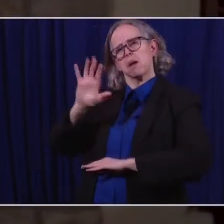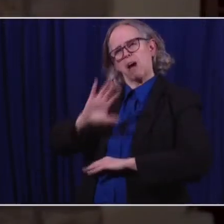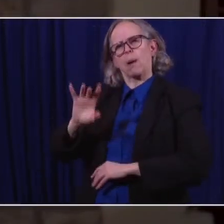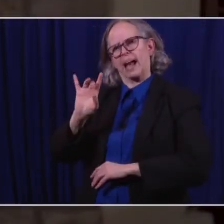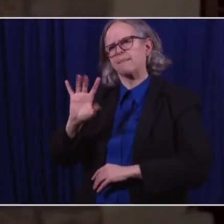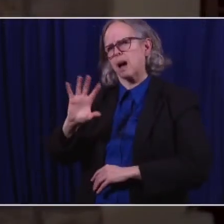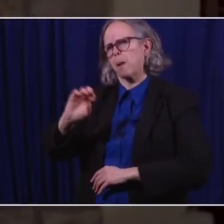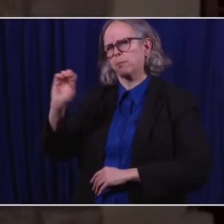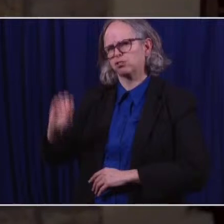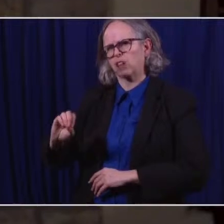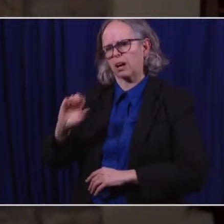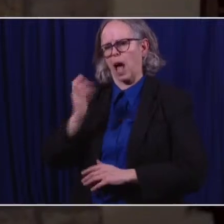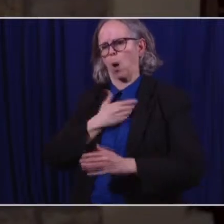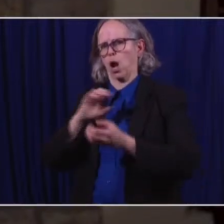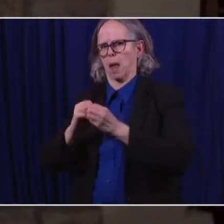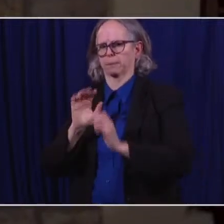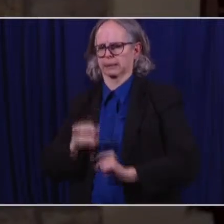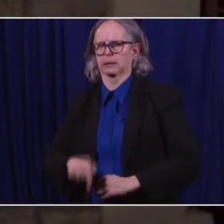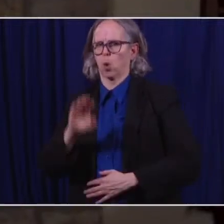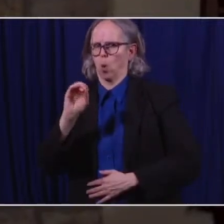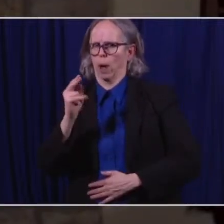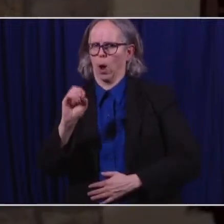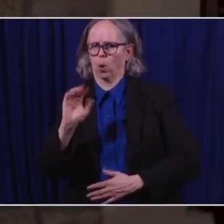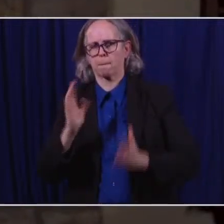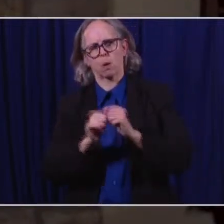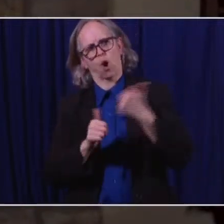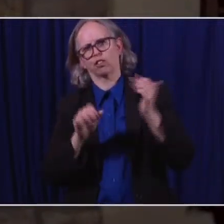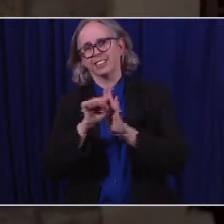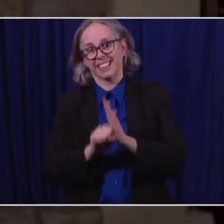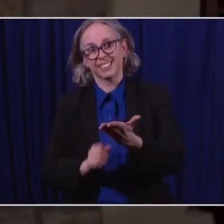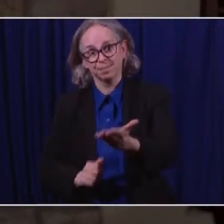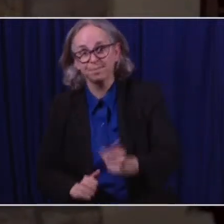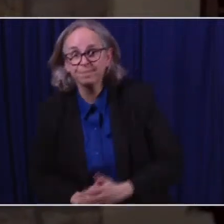Next question is from Justin Dennis at mahoningmatters.com.